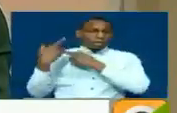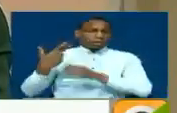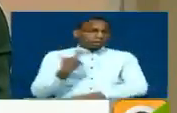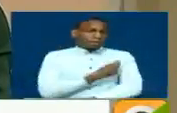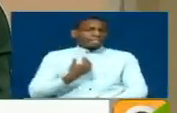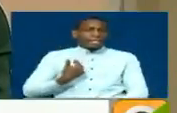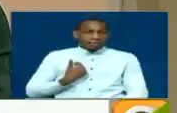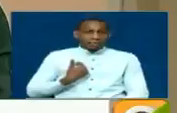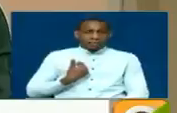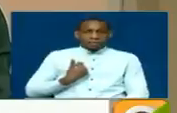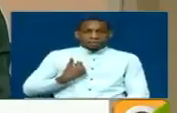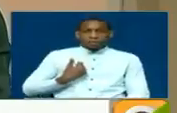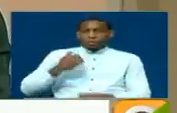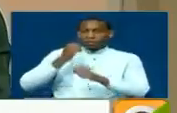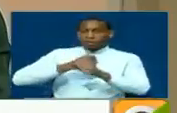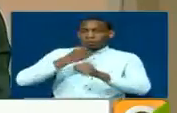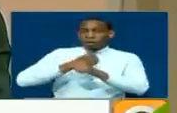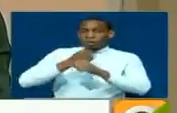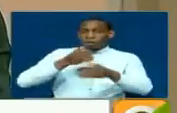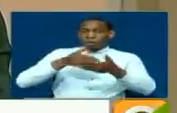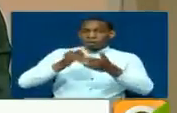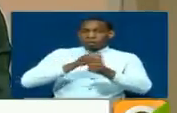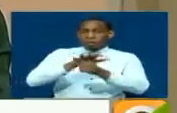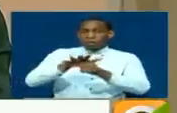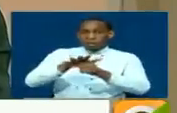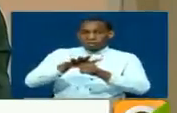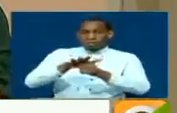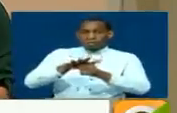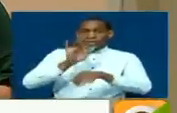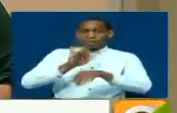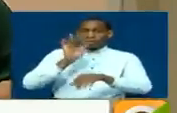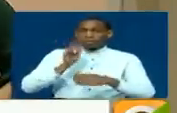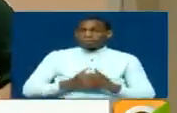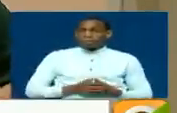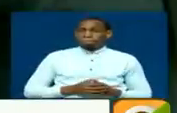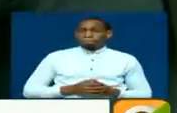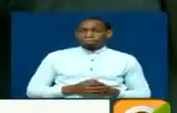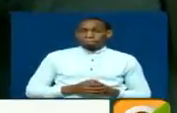vaccines play in larger efforts to prevent COVID-19 infections.